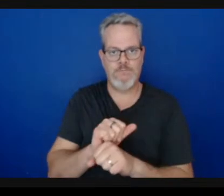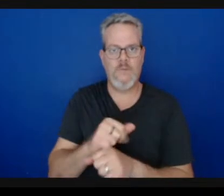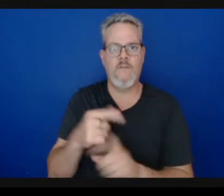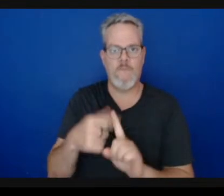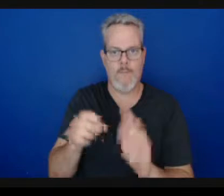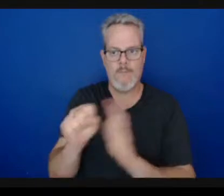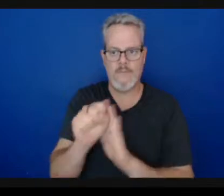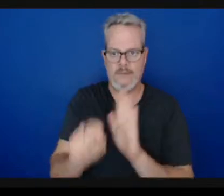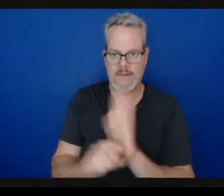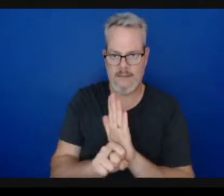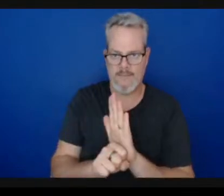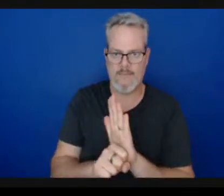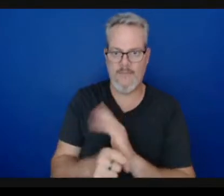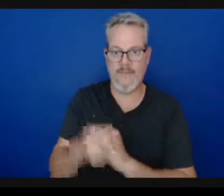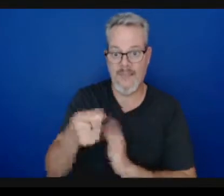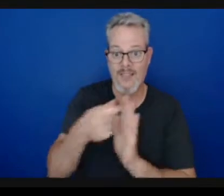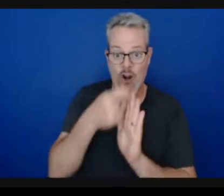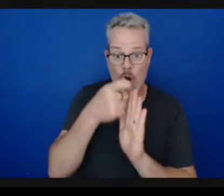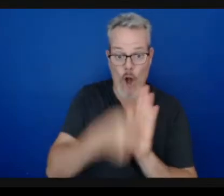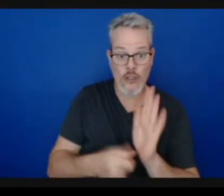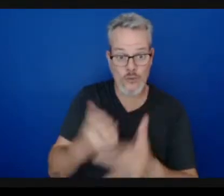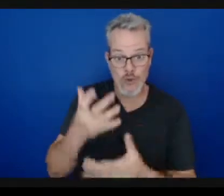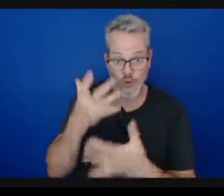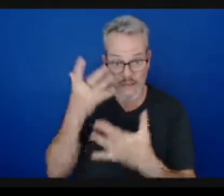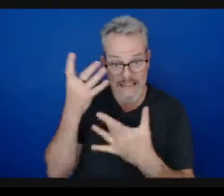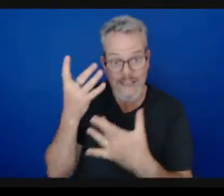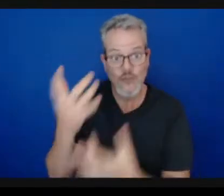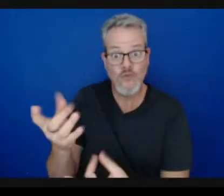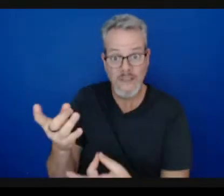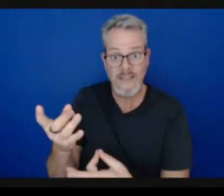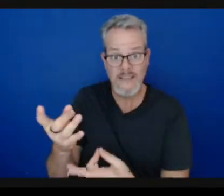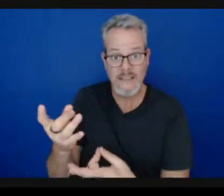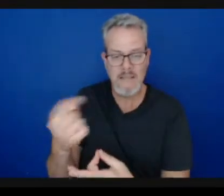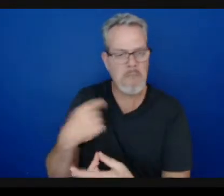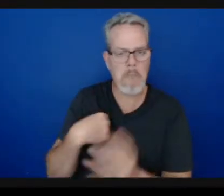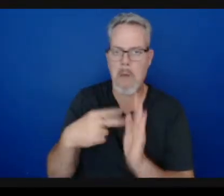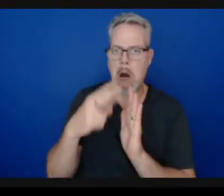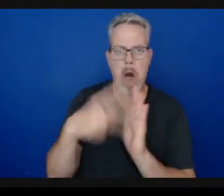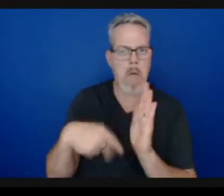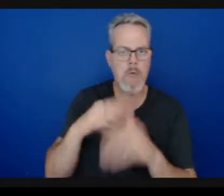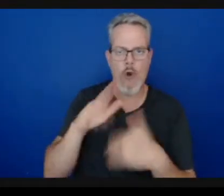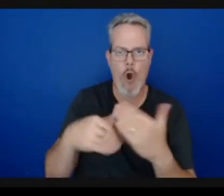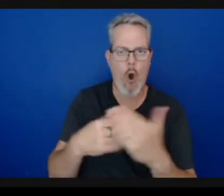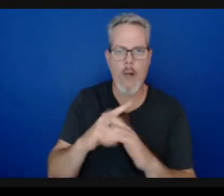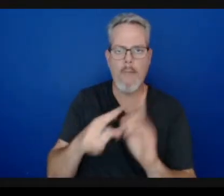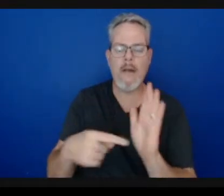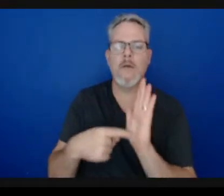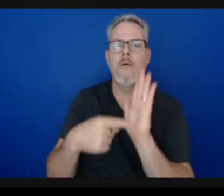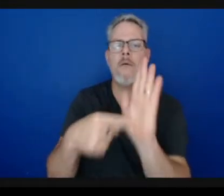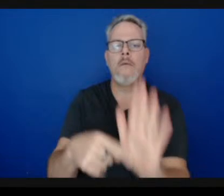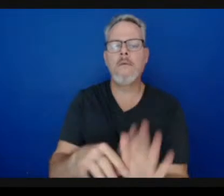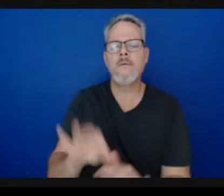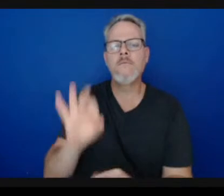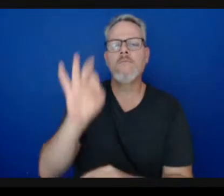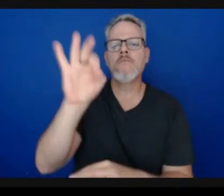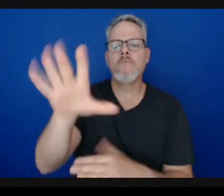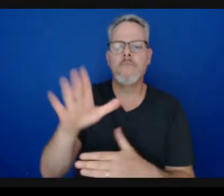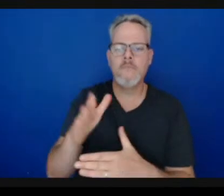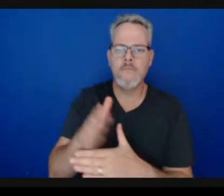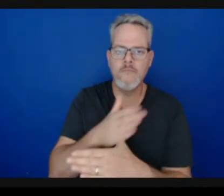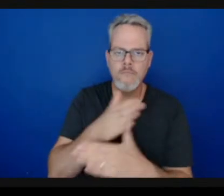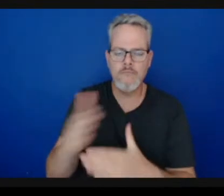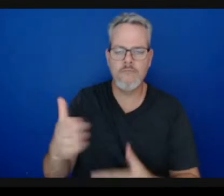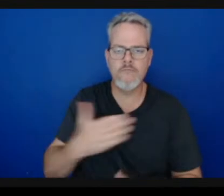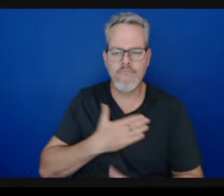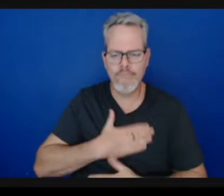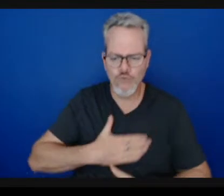And the article is quite interesting. I won't read through all of it here, but that's basically the appreciation that